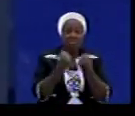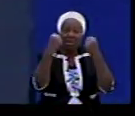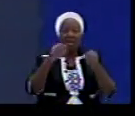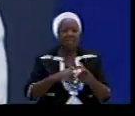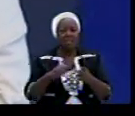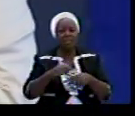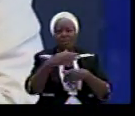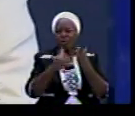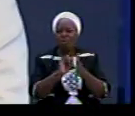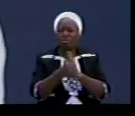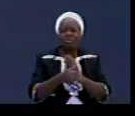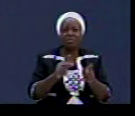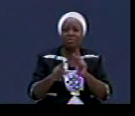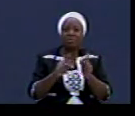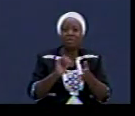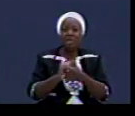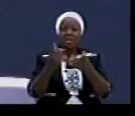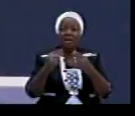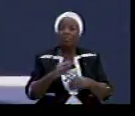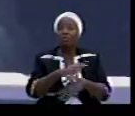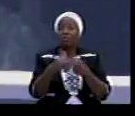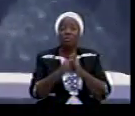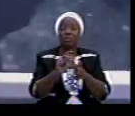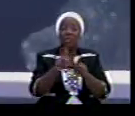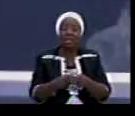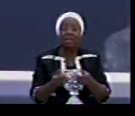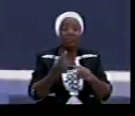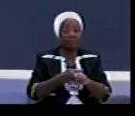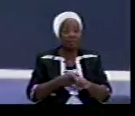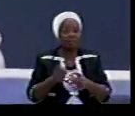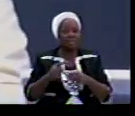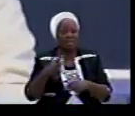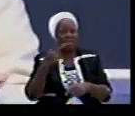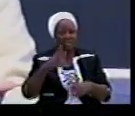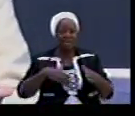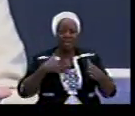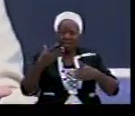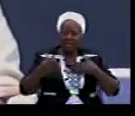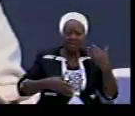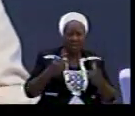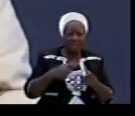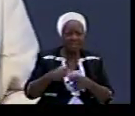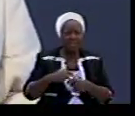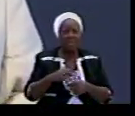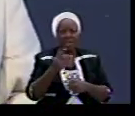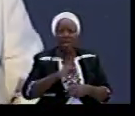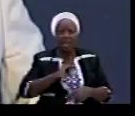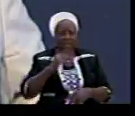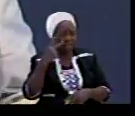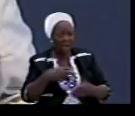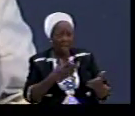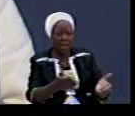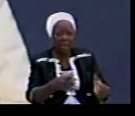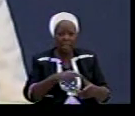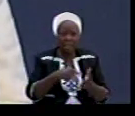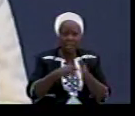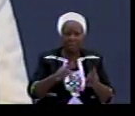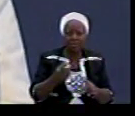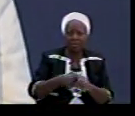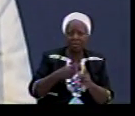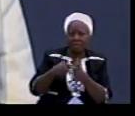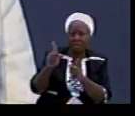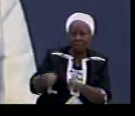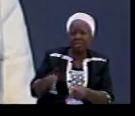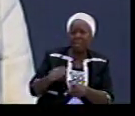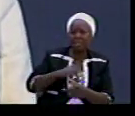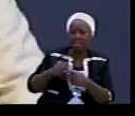was great joy. And this one from this area is saying, my blind eyes were open. He said, you say that, me too. I was